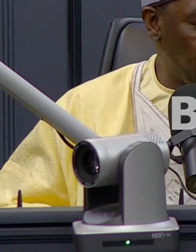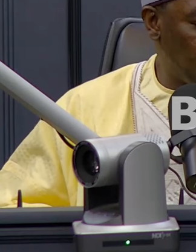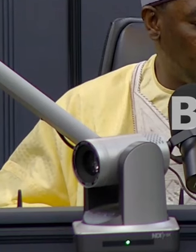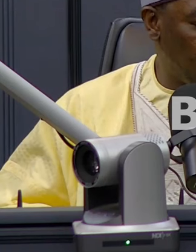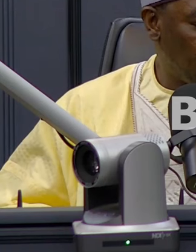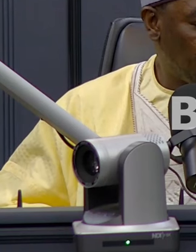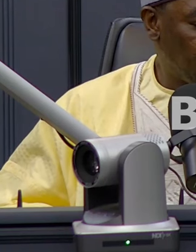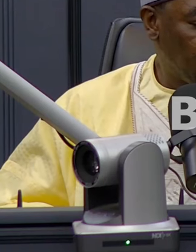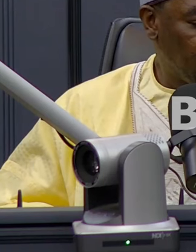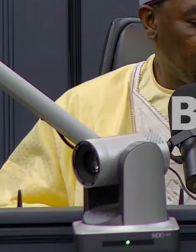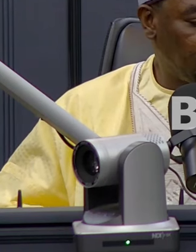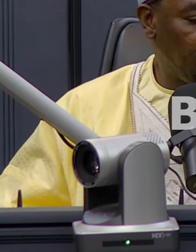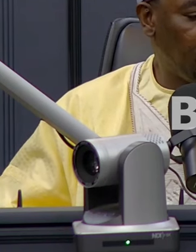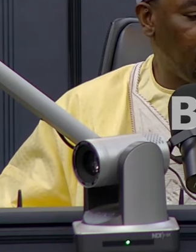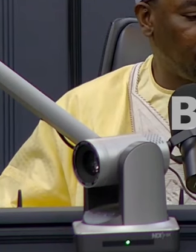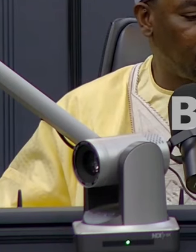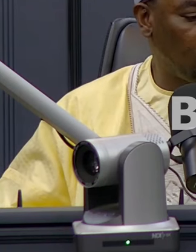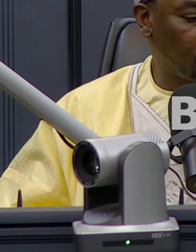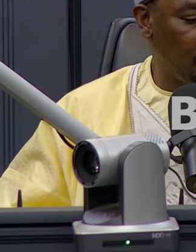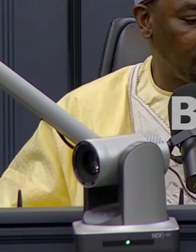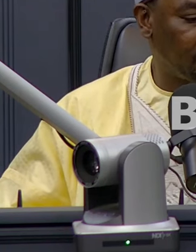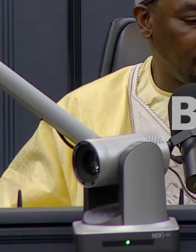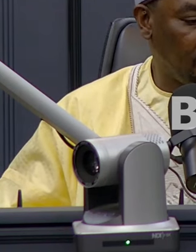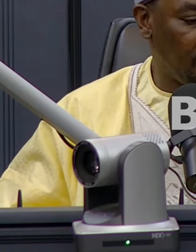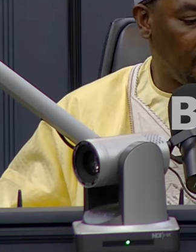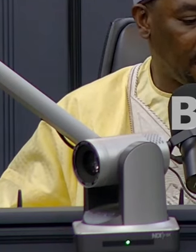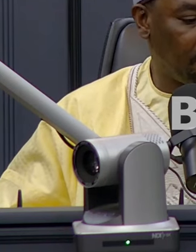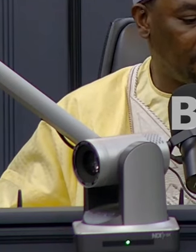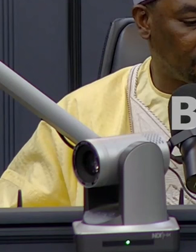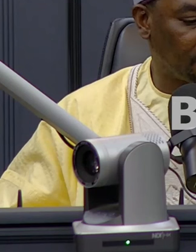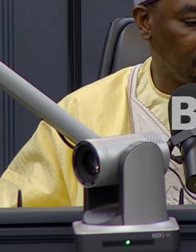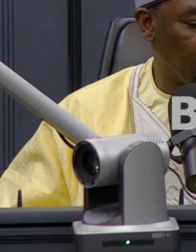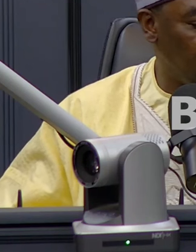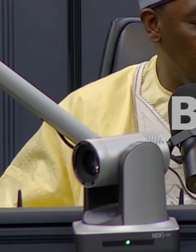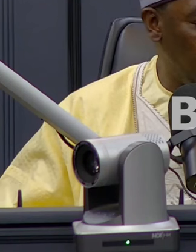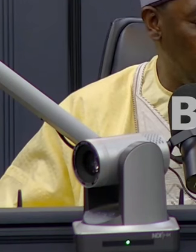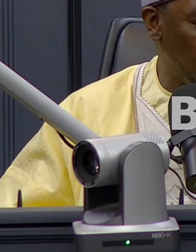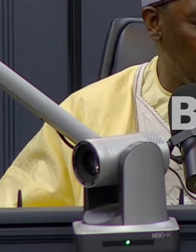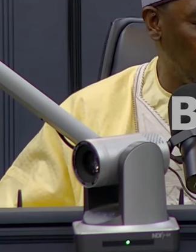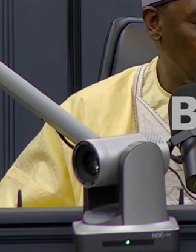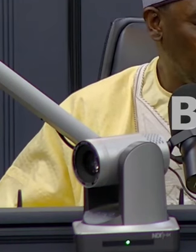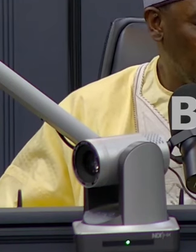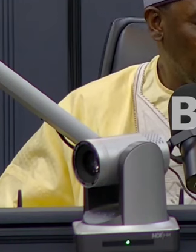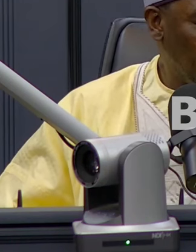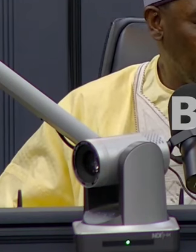Vincent Ayuba, he said, if she is not married, tell her I am interested. Hey!